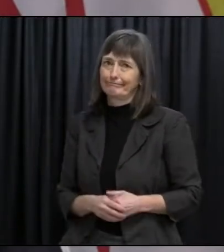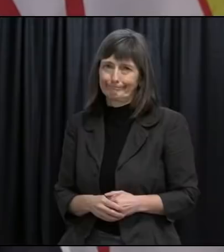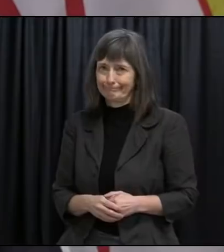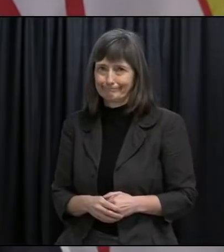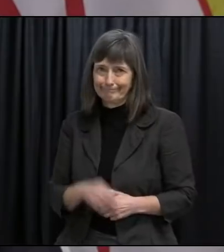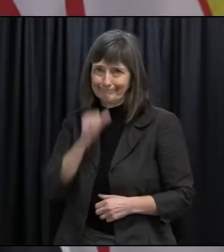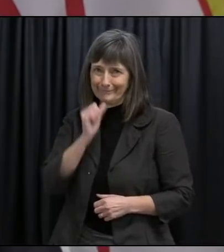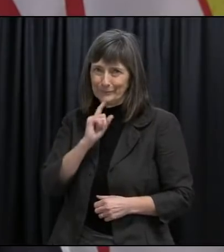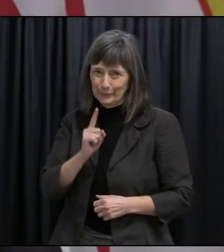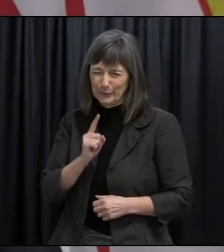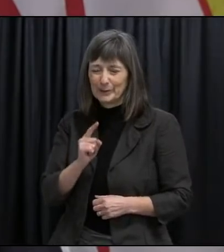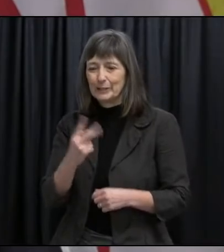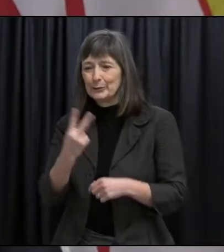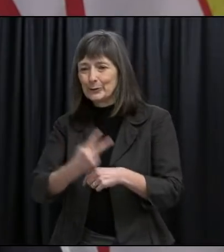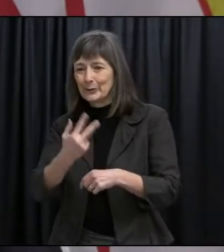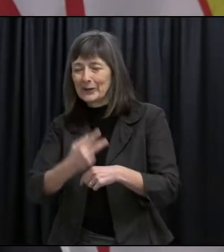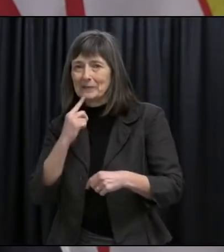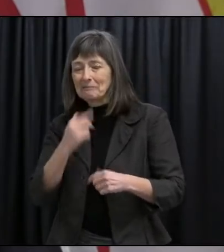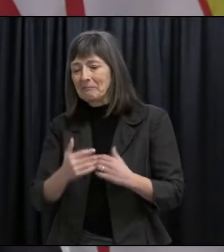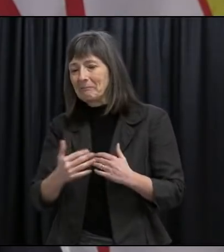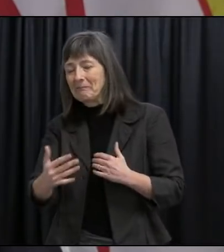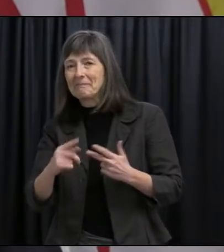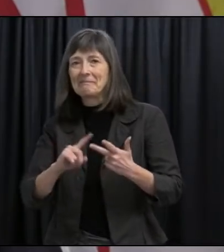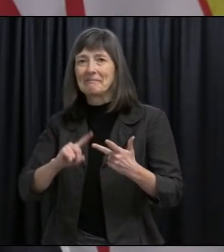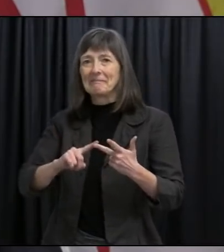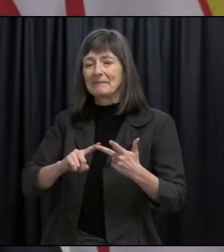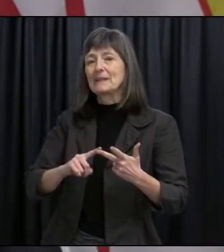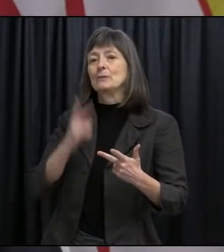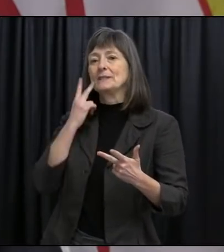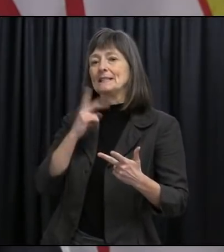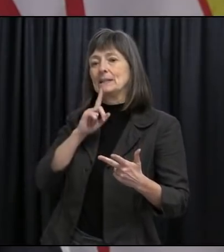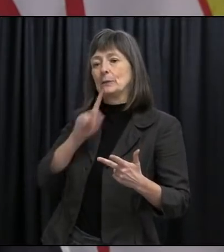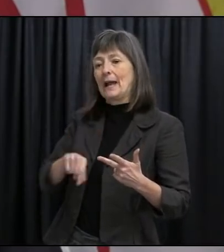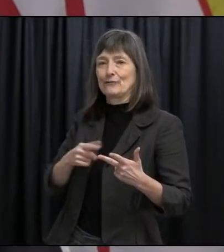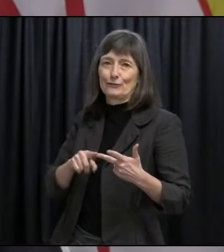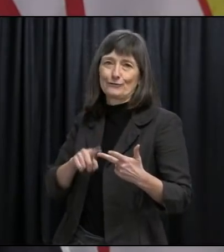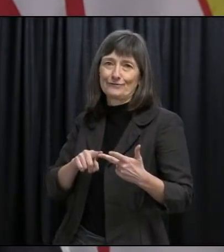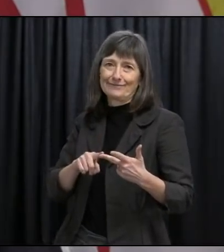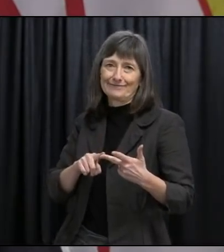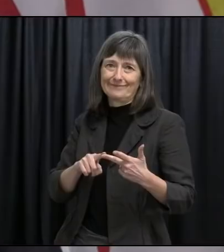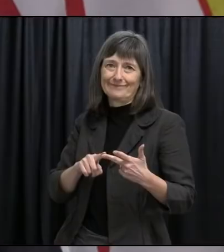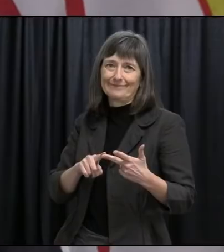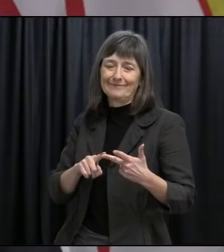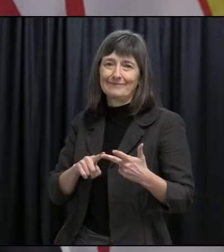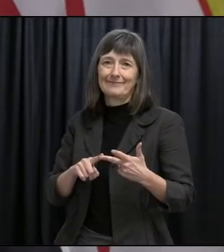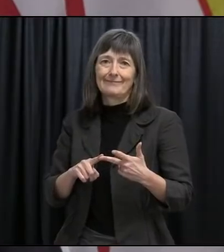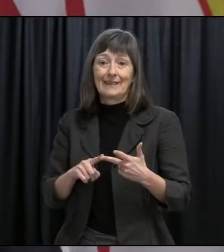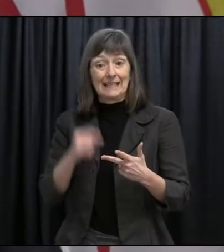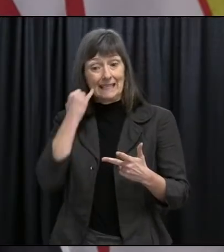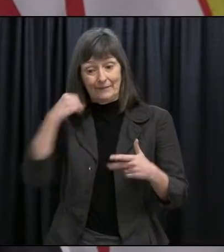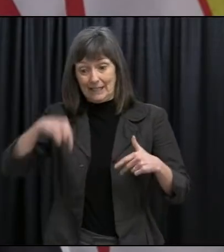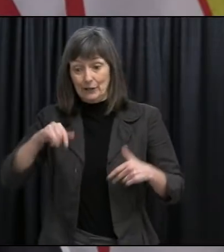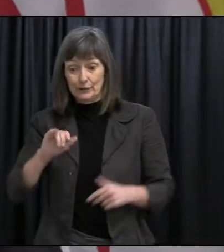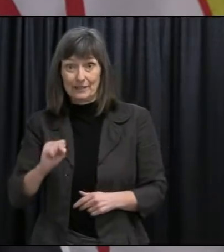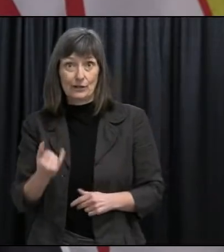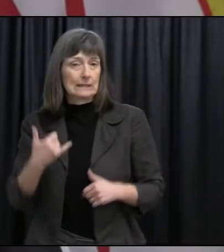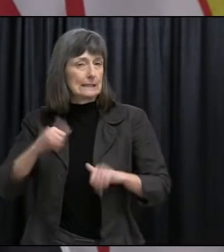does take a couple of days to actually get the test results back, even if it's done here in our